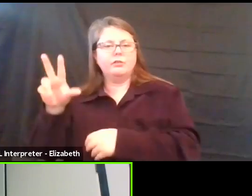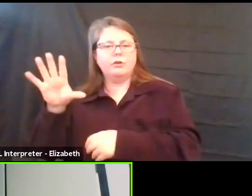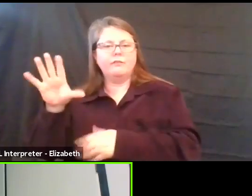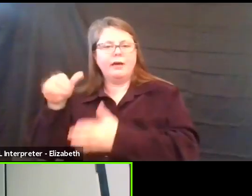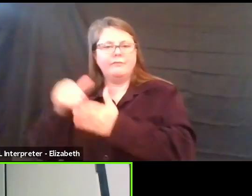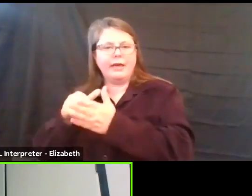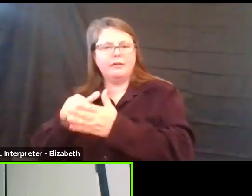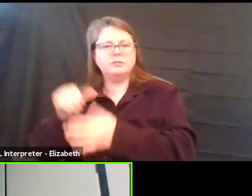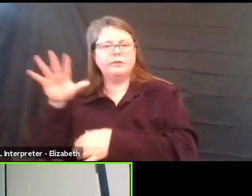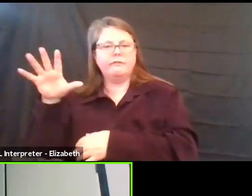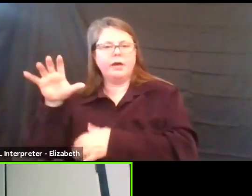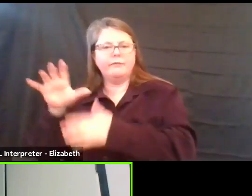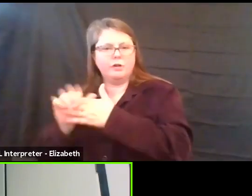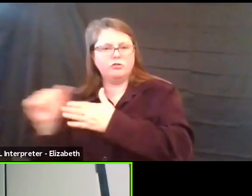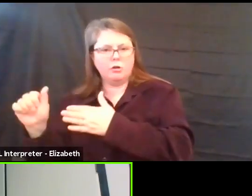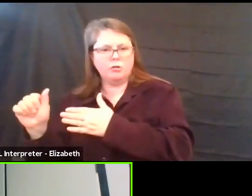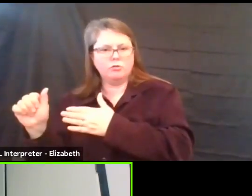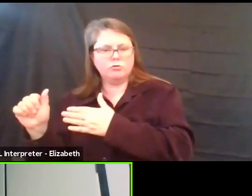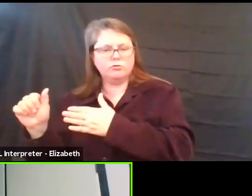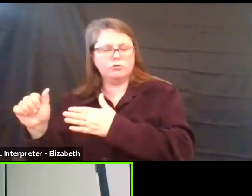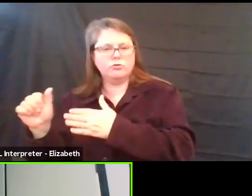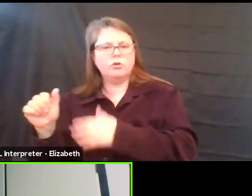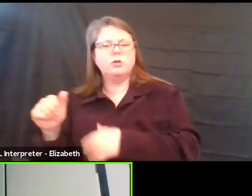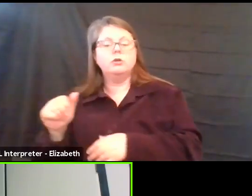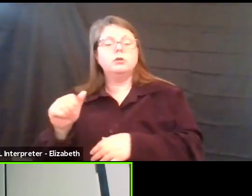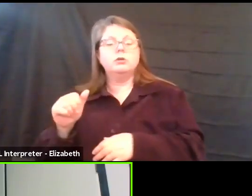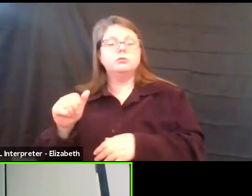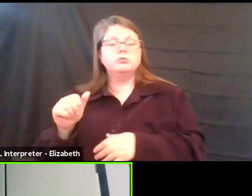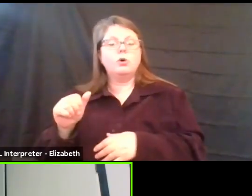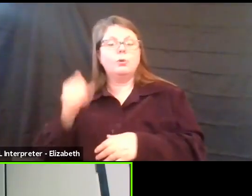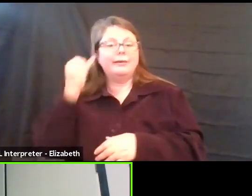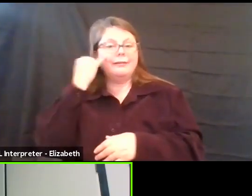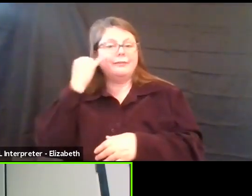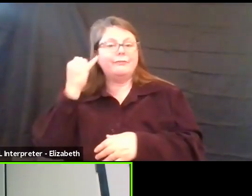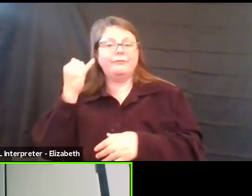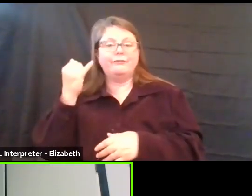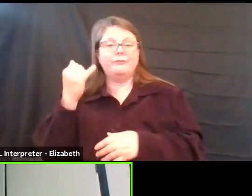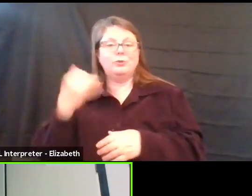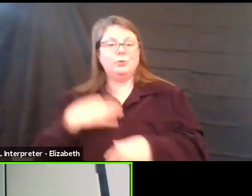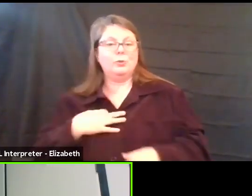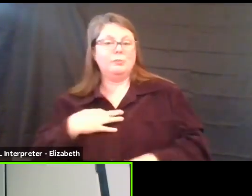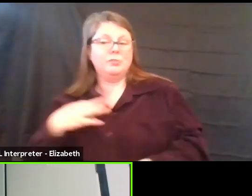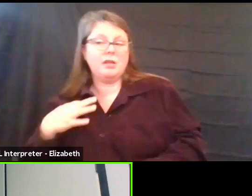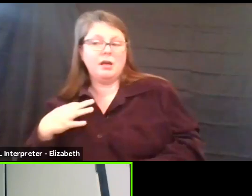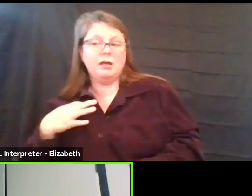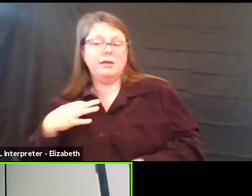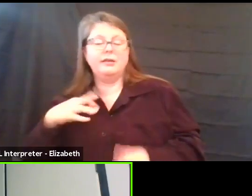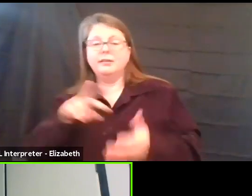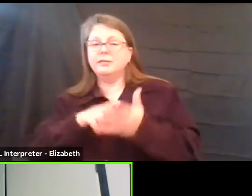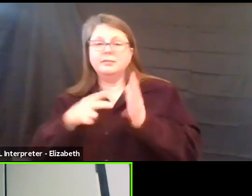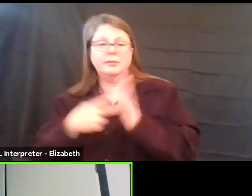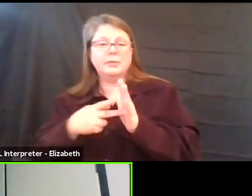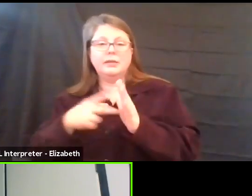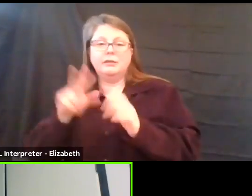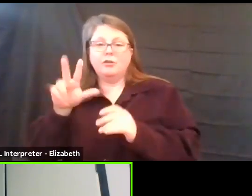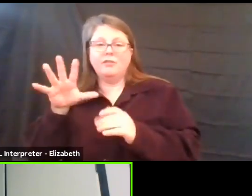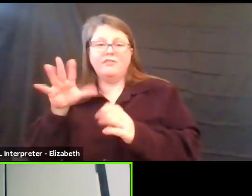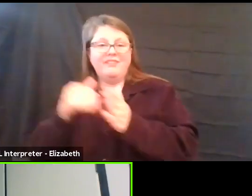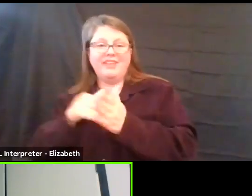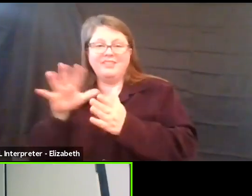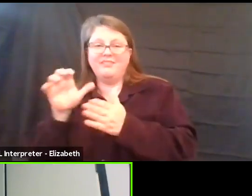walks in the door is going to get all of that money. It really depends on your individual case